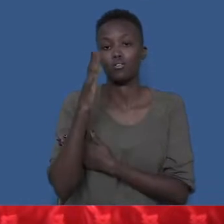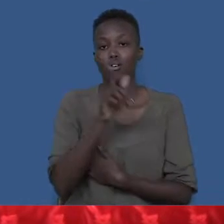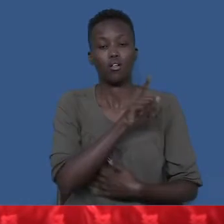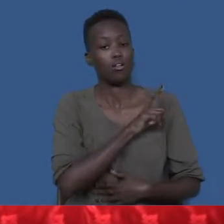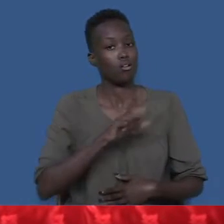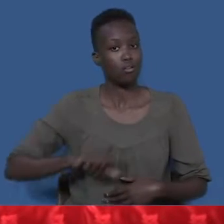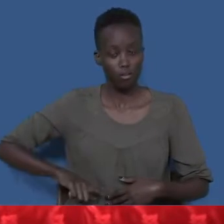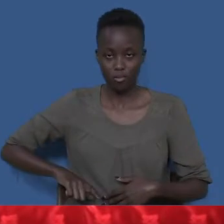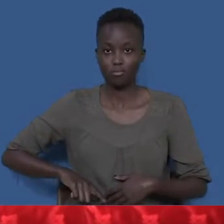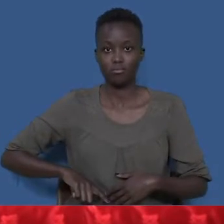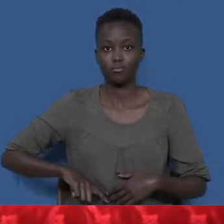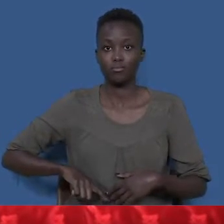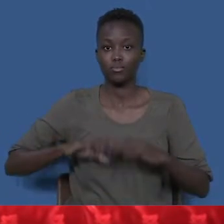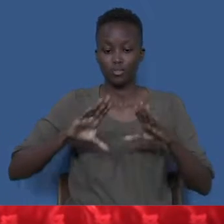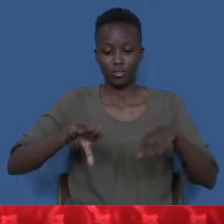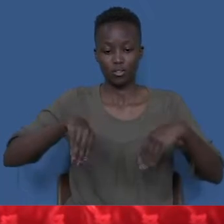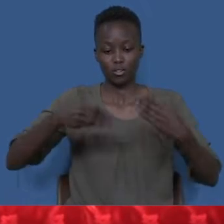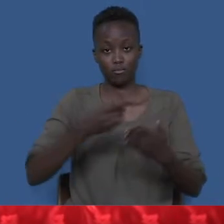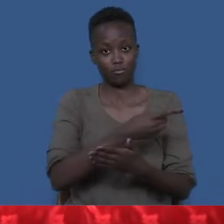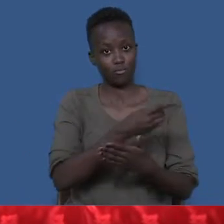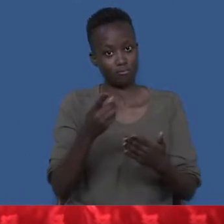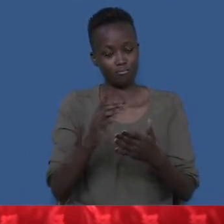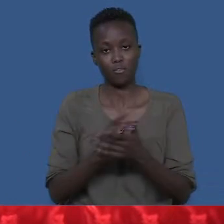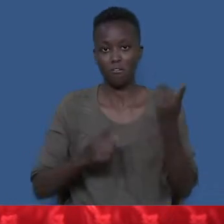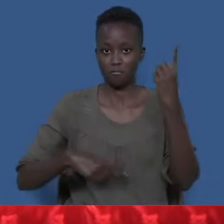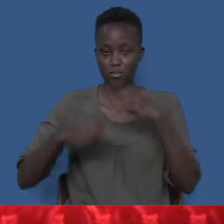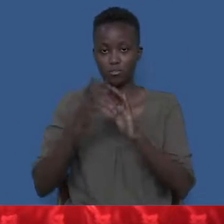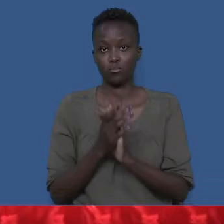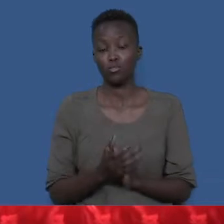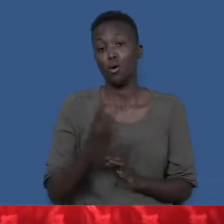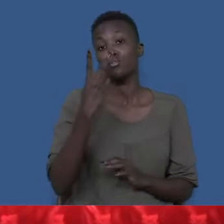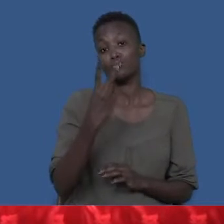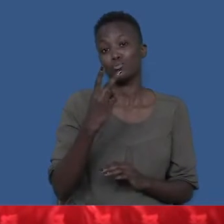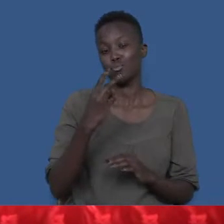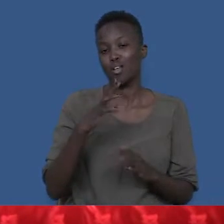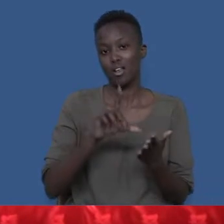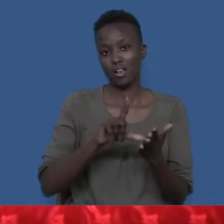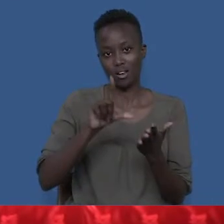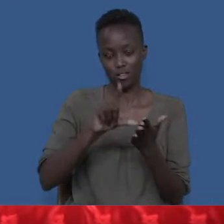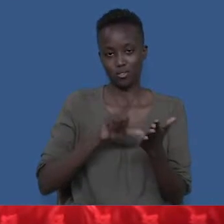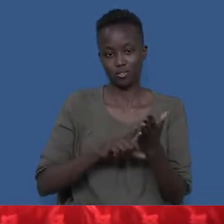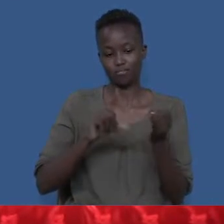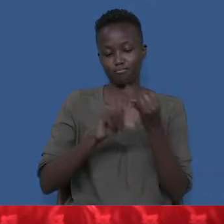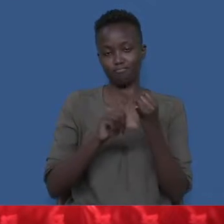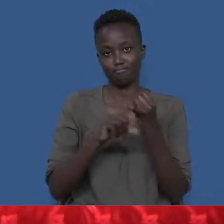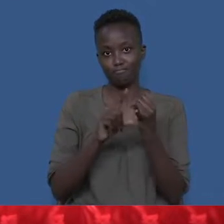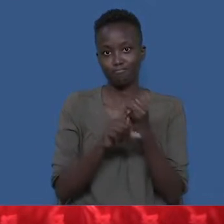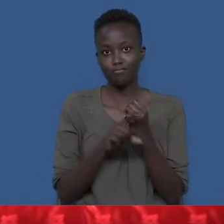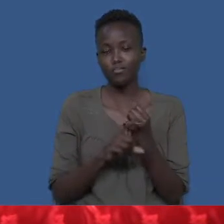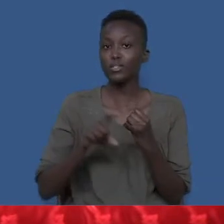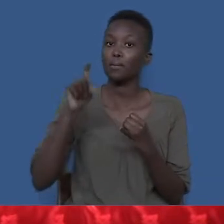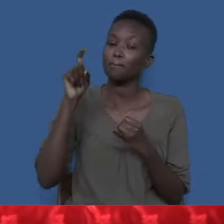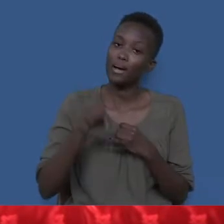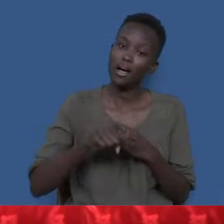Lord will vindicate you. And so, two quick lessons. One is that we